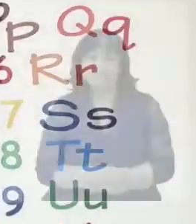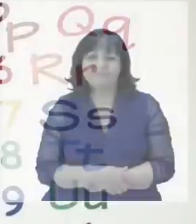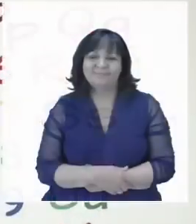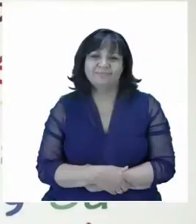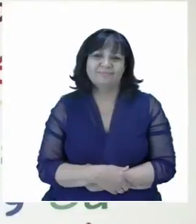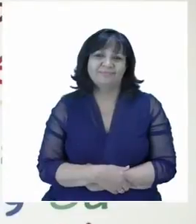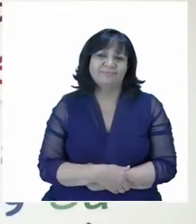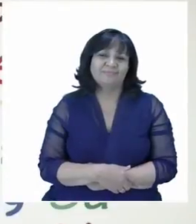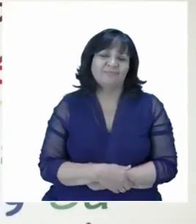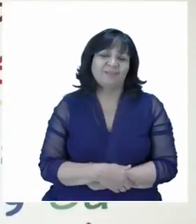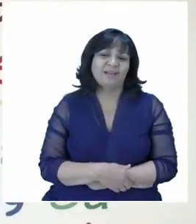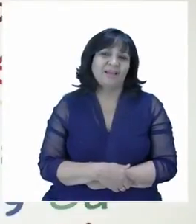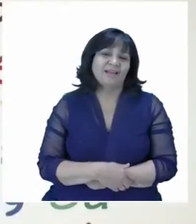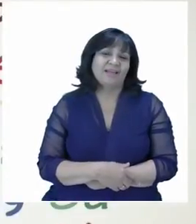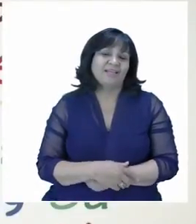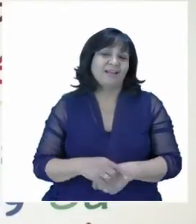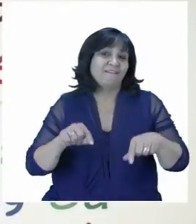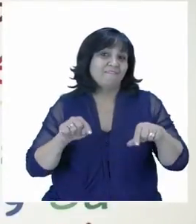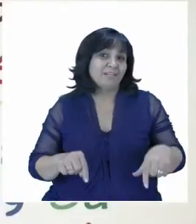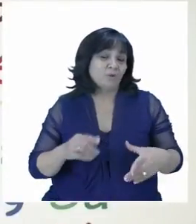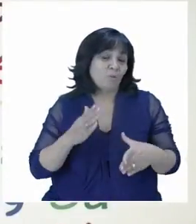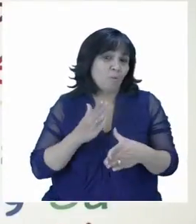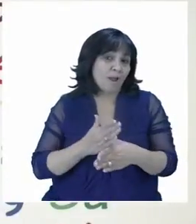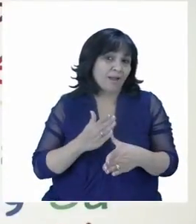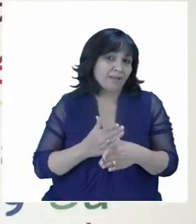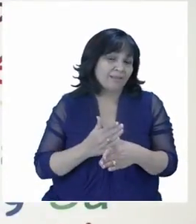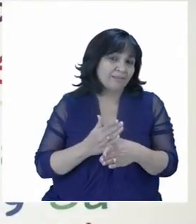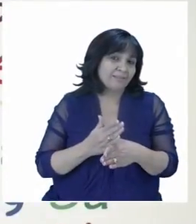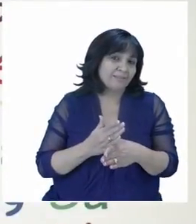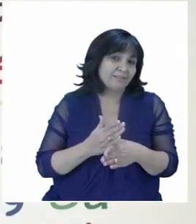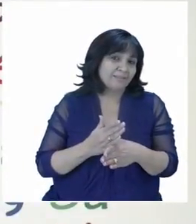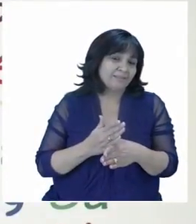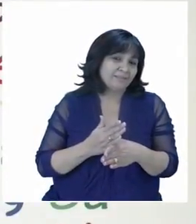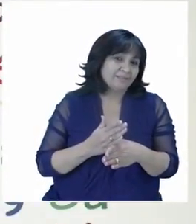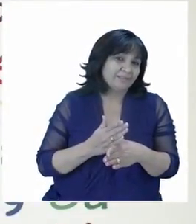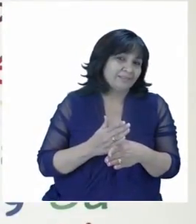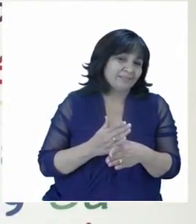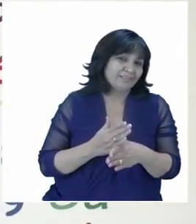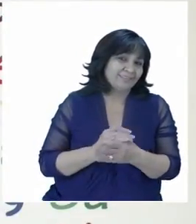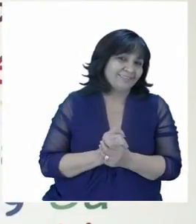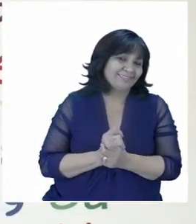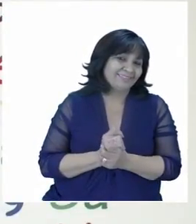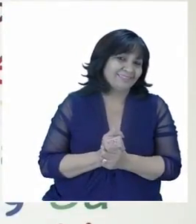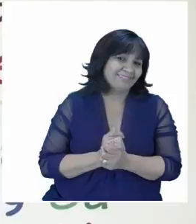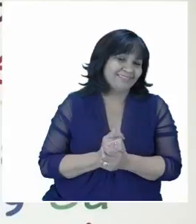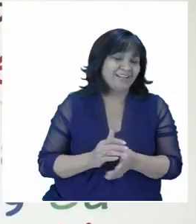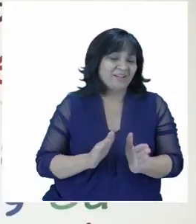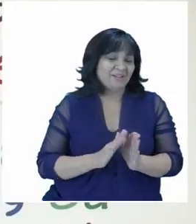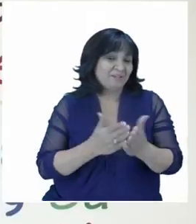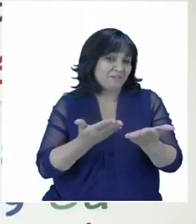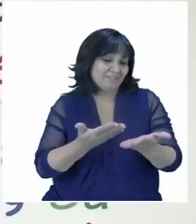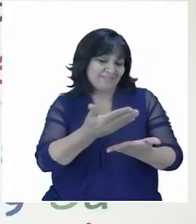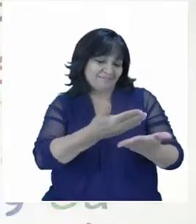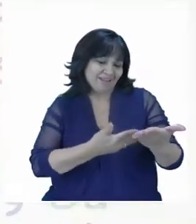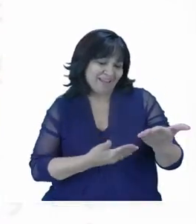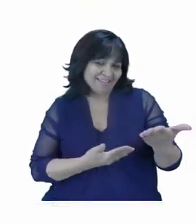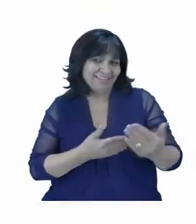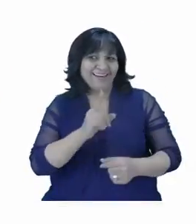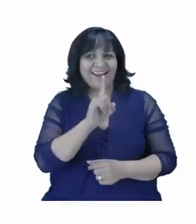For our first exercise today, please can you turn to page 19.